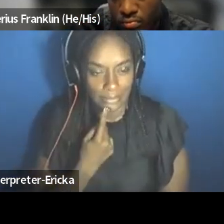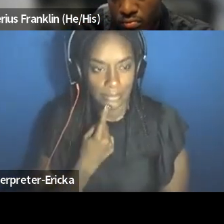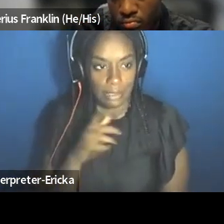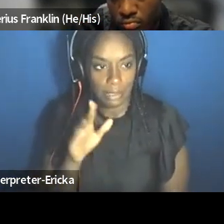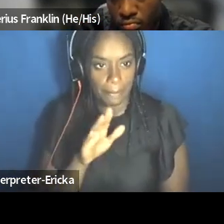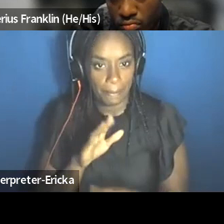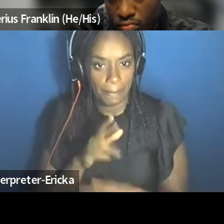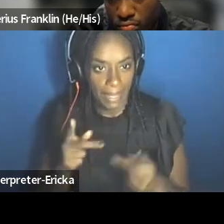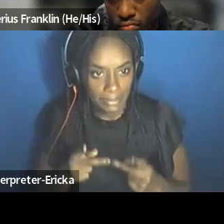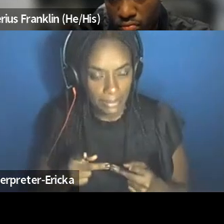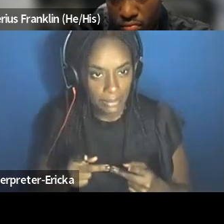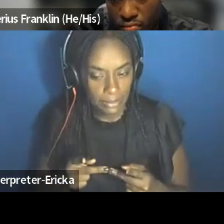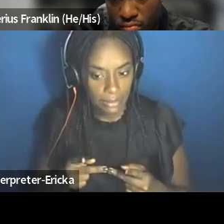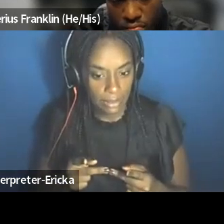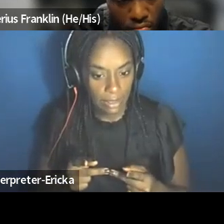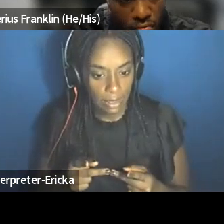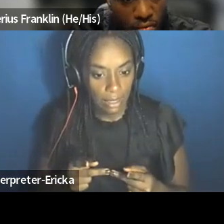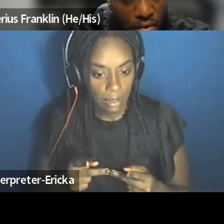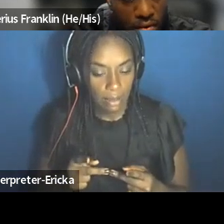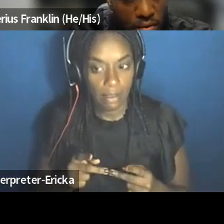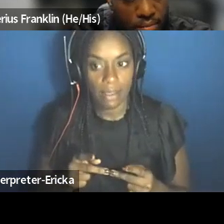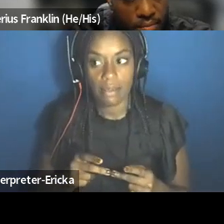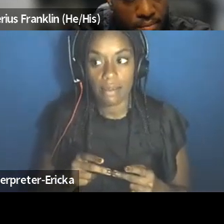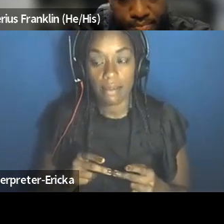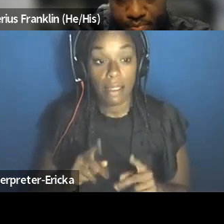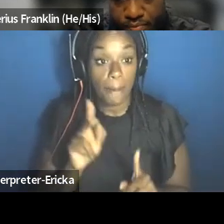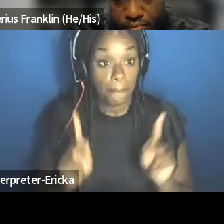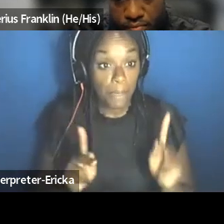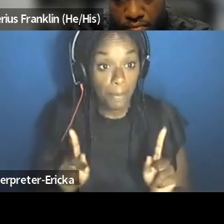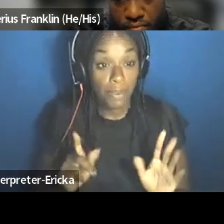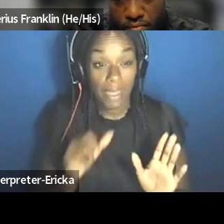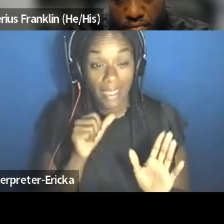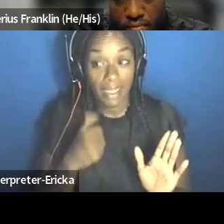place that people in housing crisis can really, we don't have funding at our